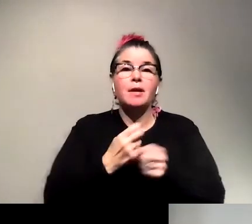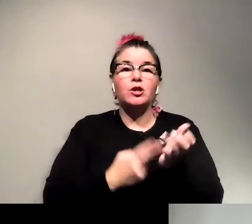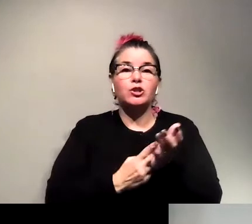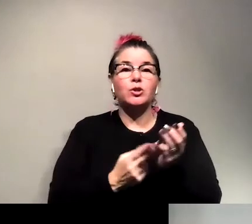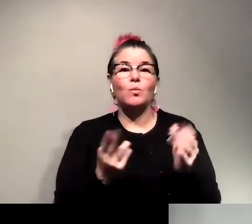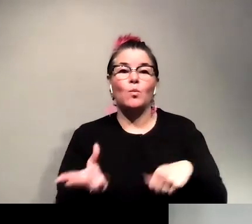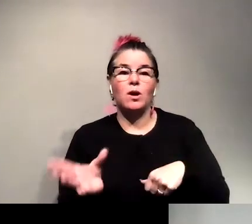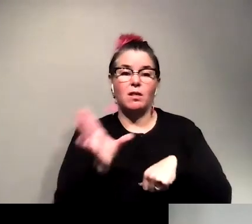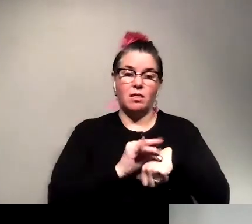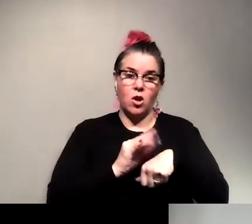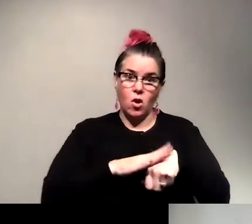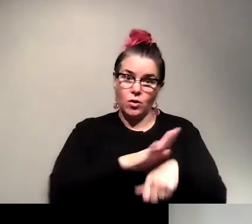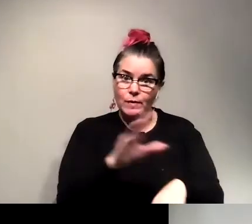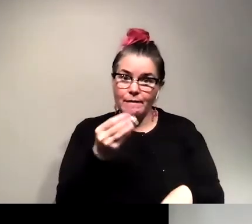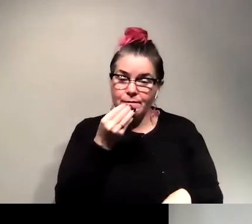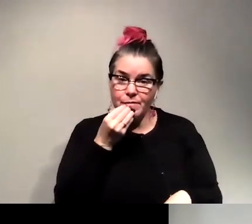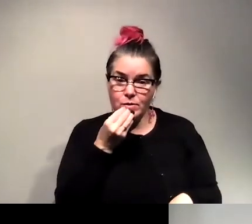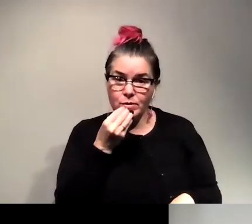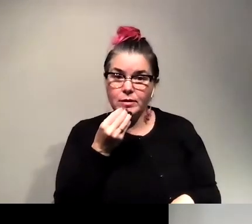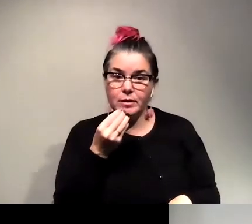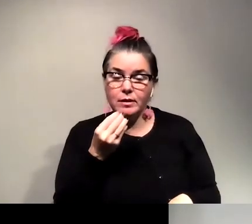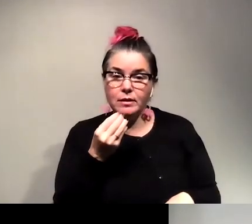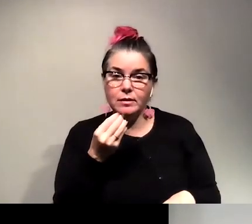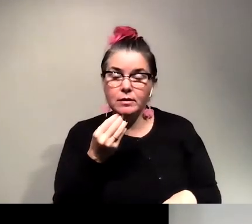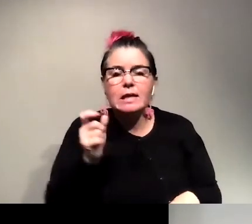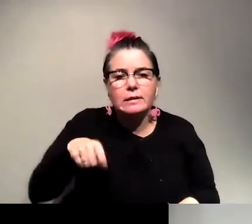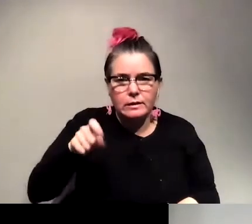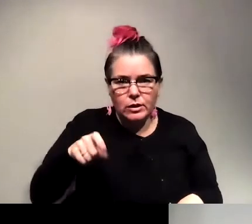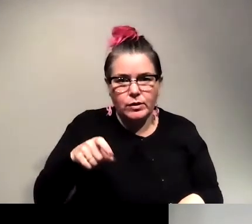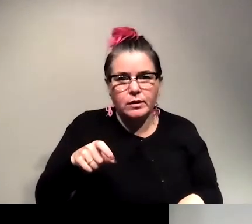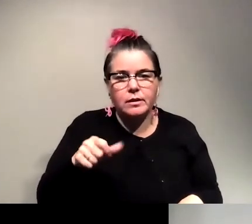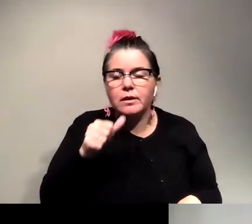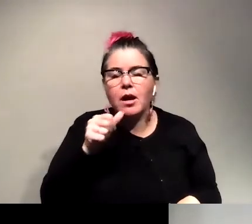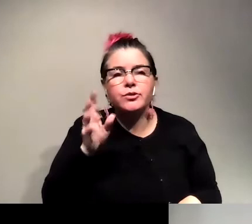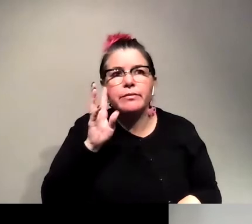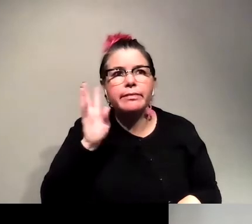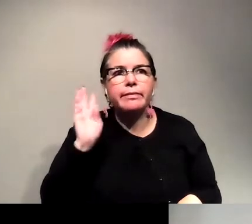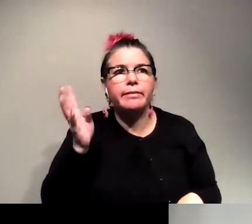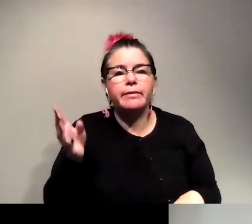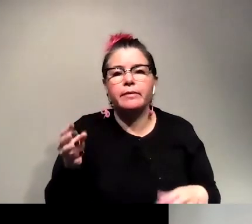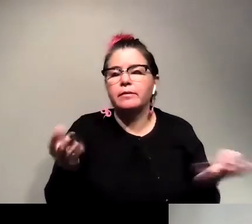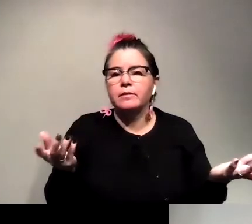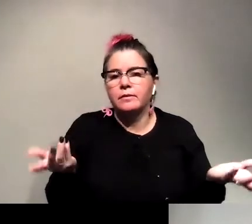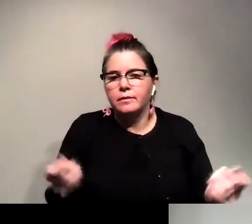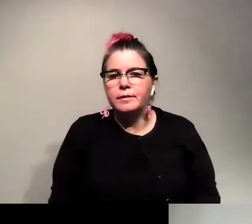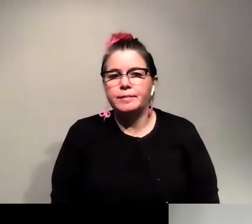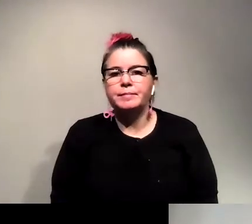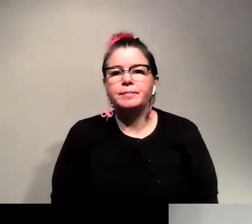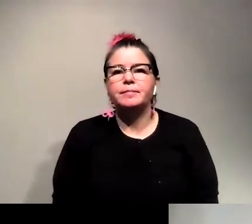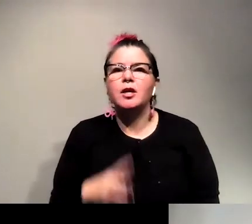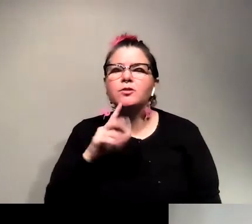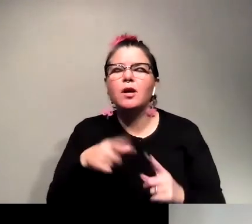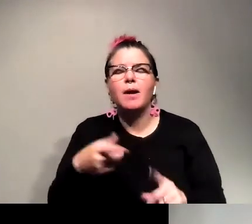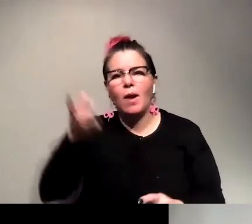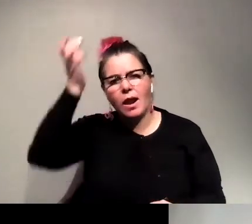your food is what it's a necessary thing. It's not just there because, right? I talked about lettuce a